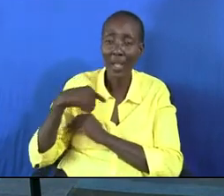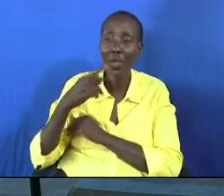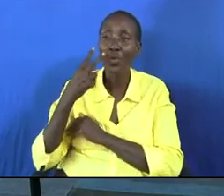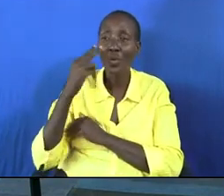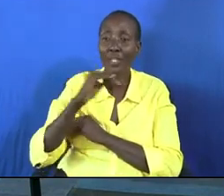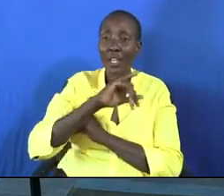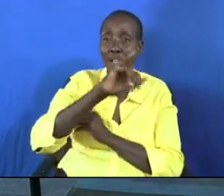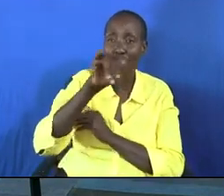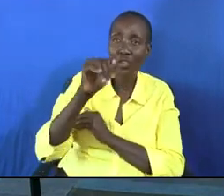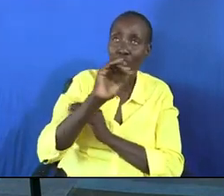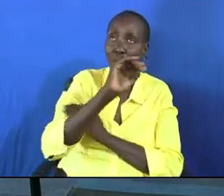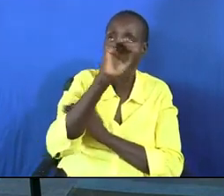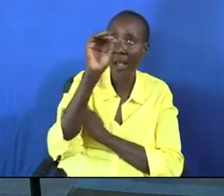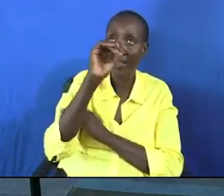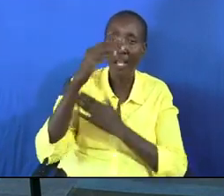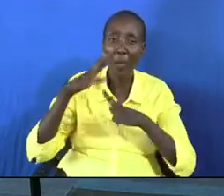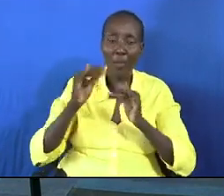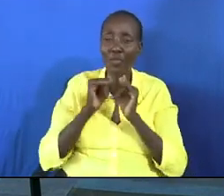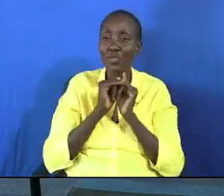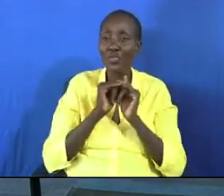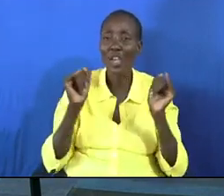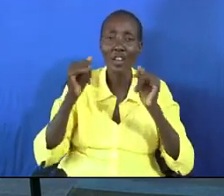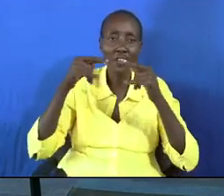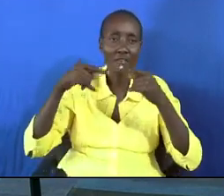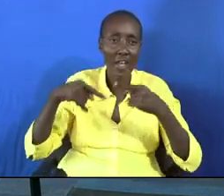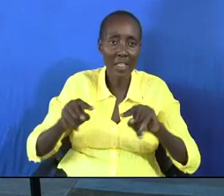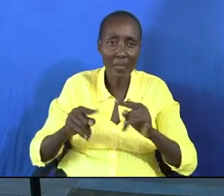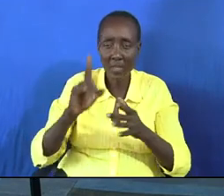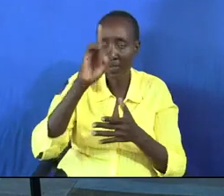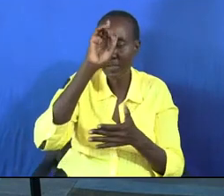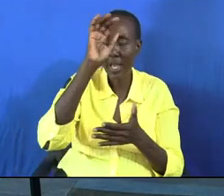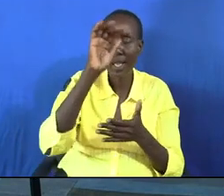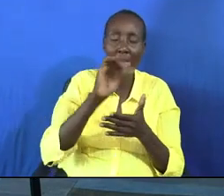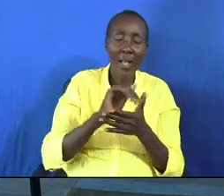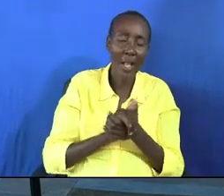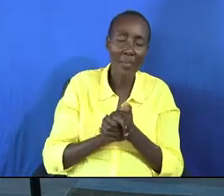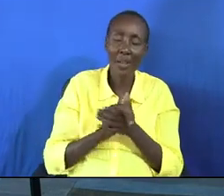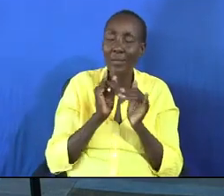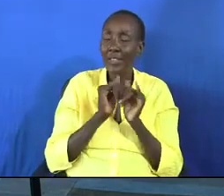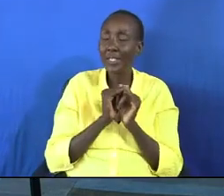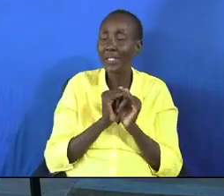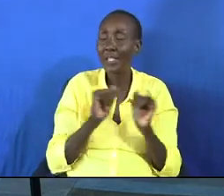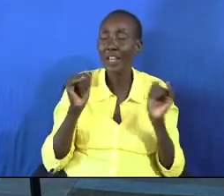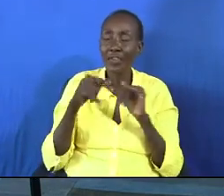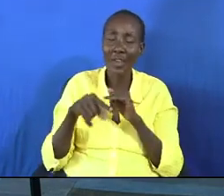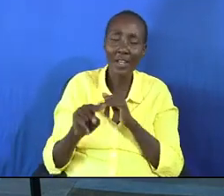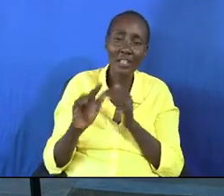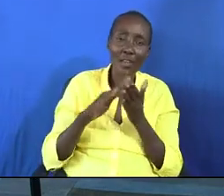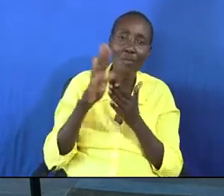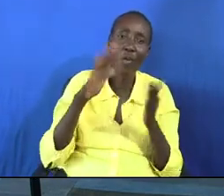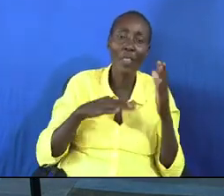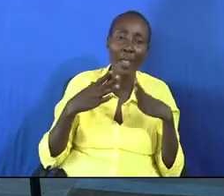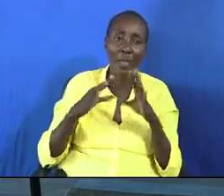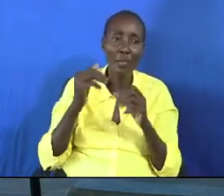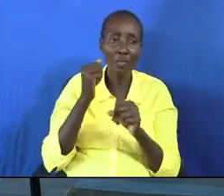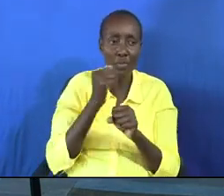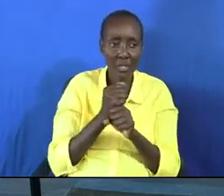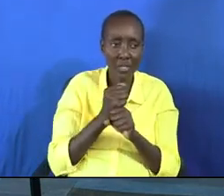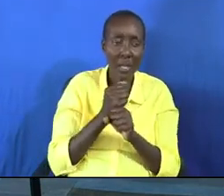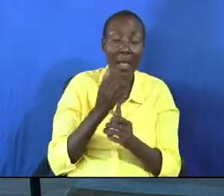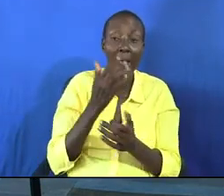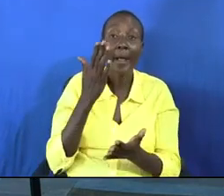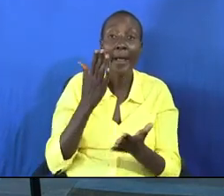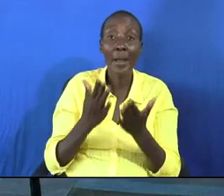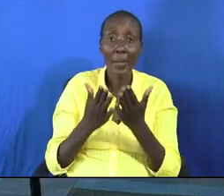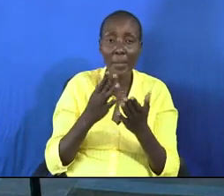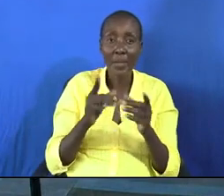that Joshua asked people to sanctify themselves. I believe he sanctified himself more than these people did. And maybe